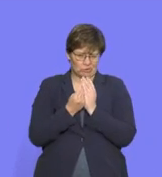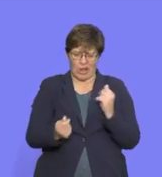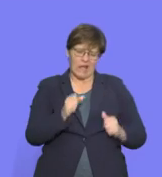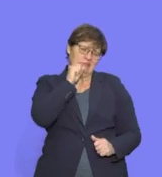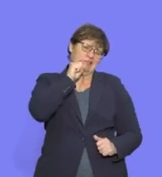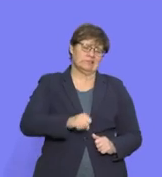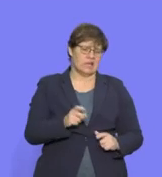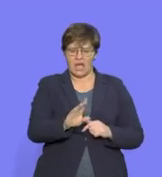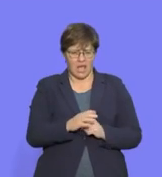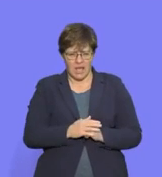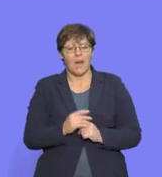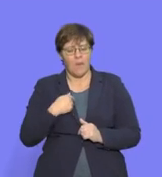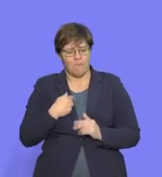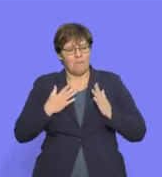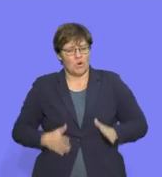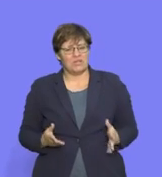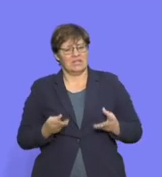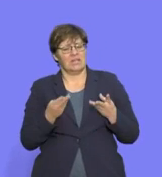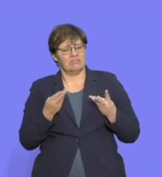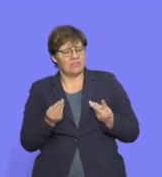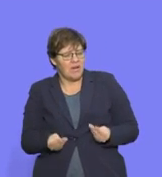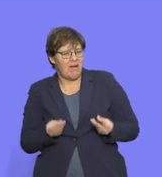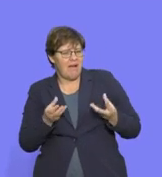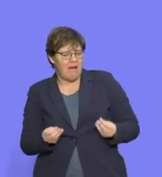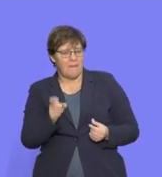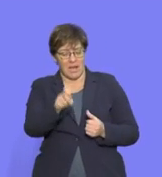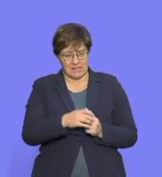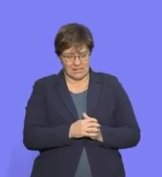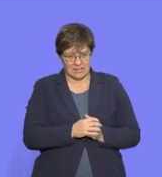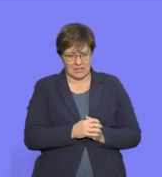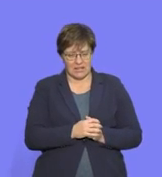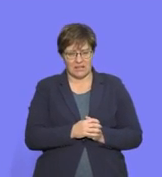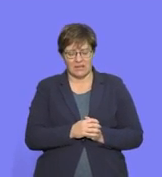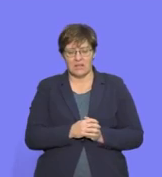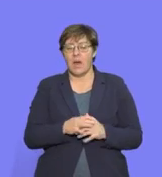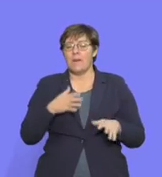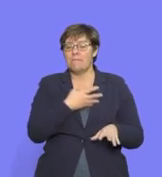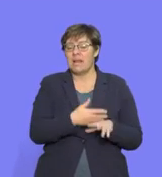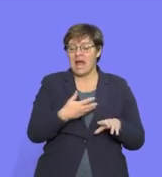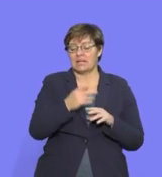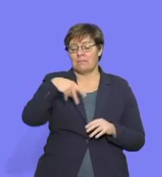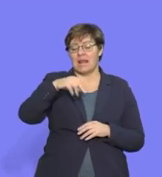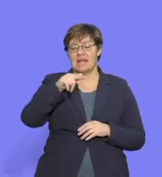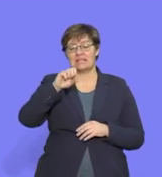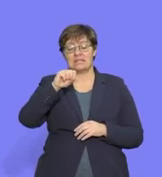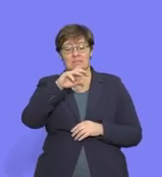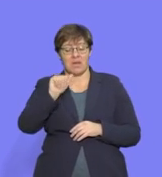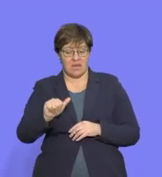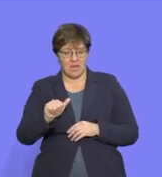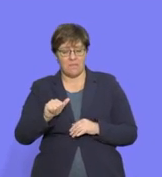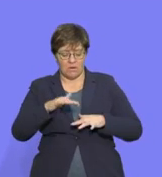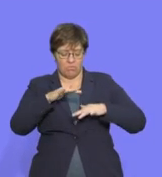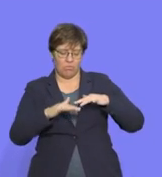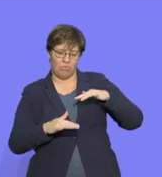biltong flakes. Our body needs to be moist. And this water over here, it's the blood plasma, right, now